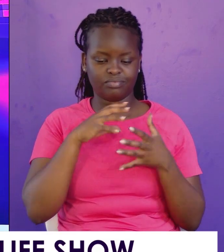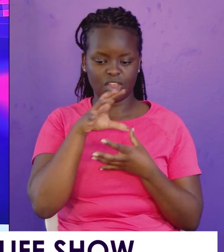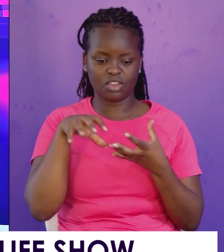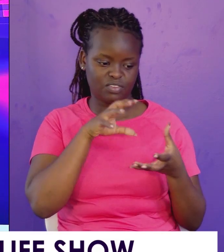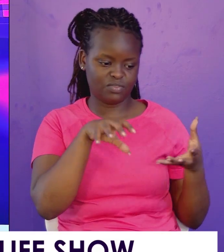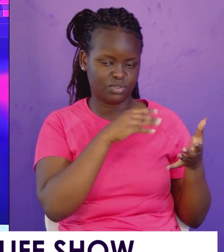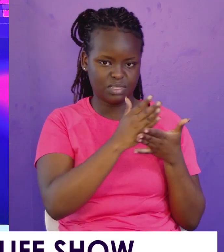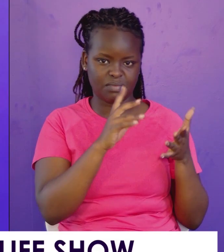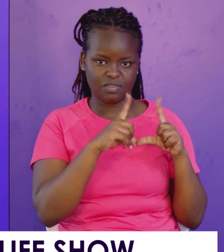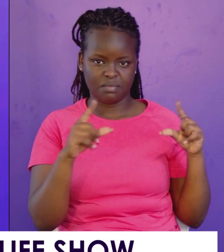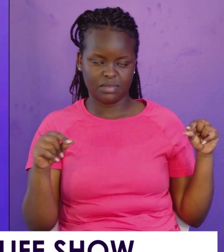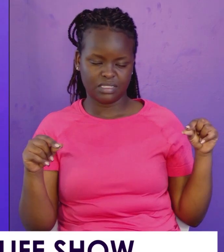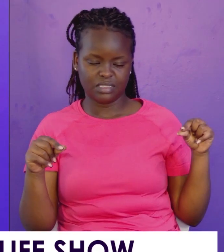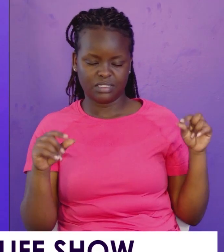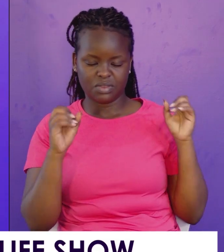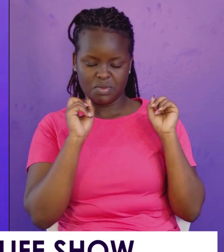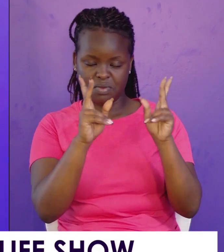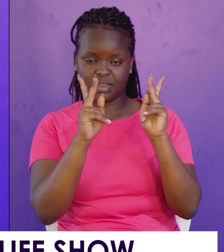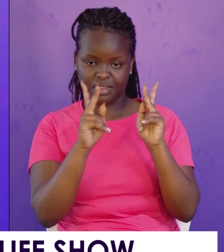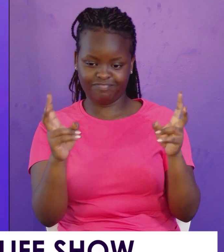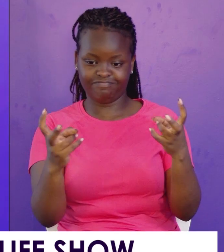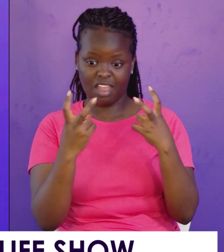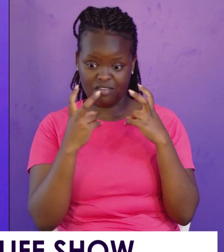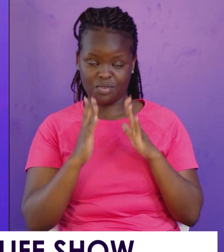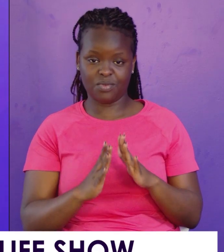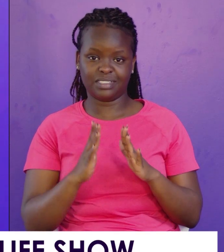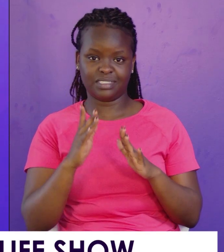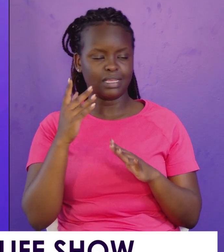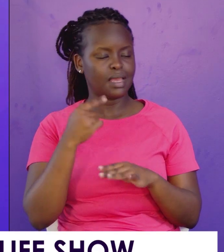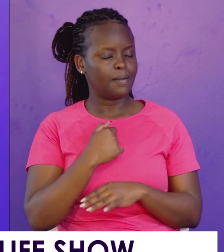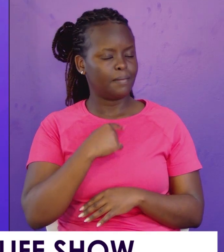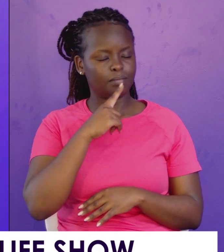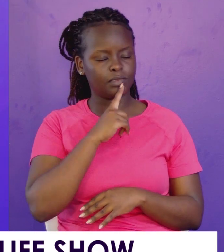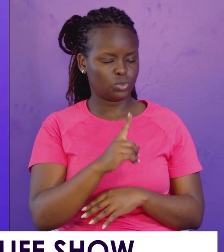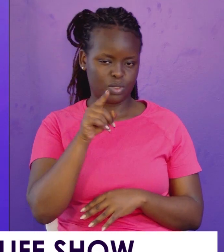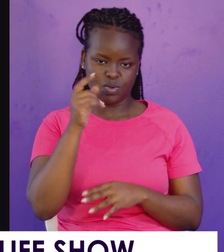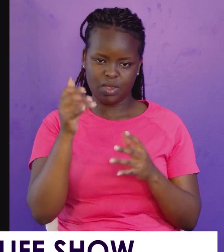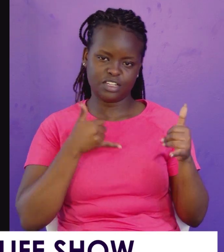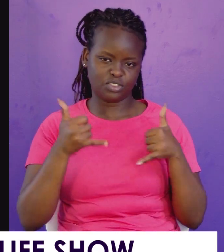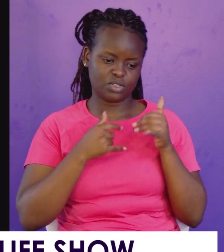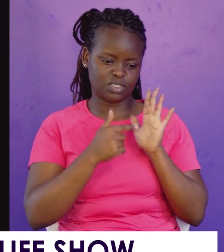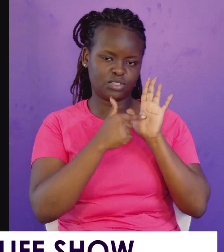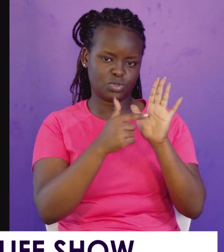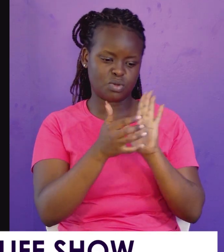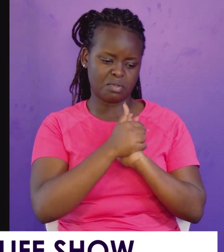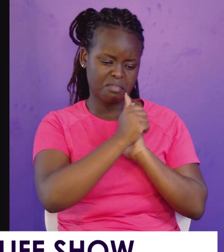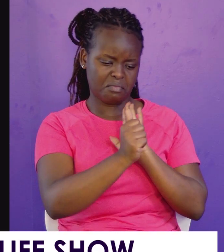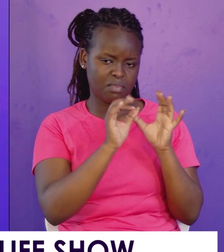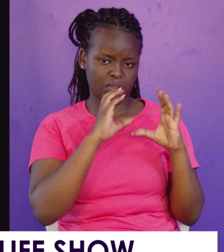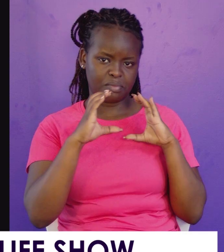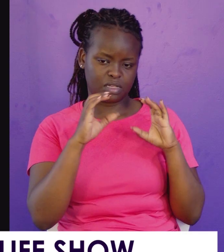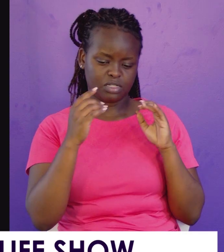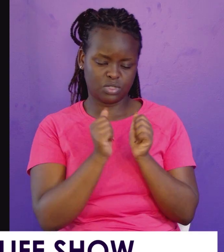saying. Okay, perfect. Viewers, I'm sure you've enjoyed the show. We have been talking about effective communication. We are